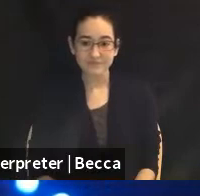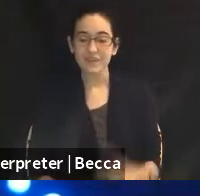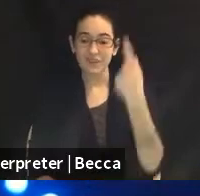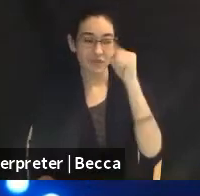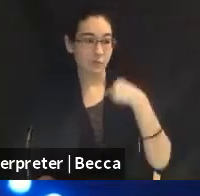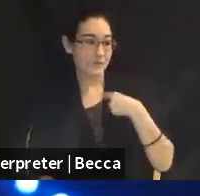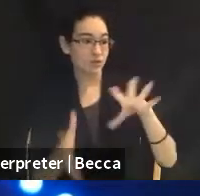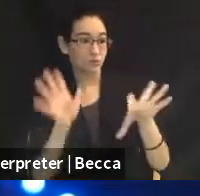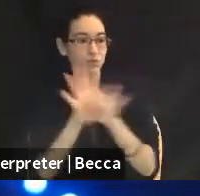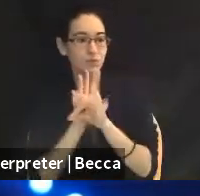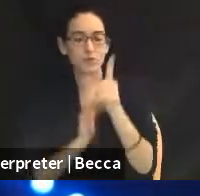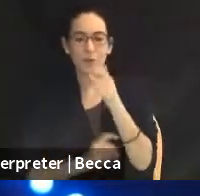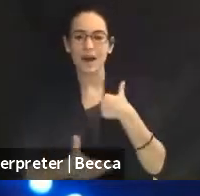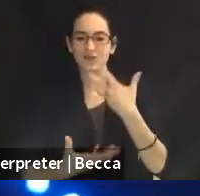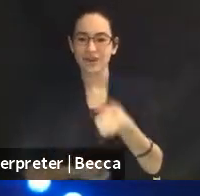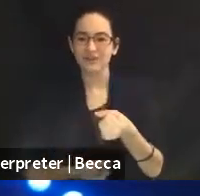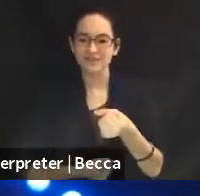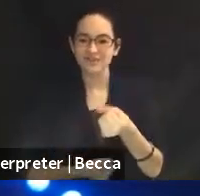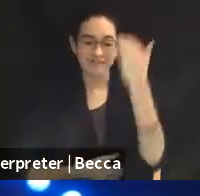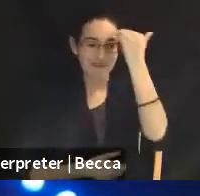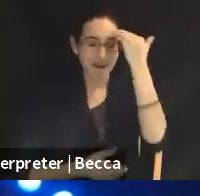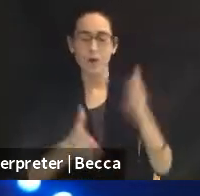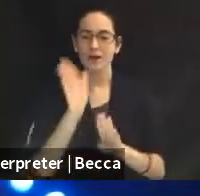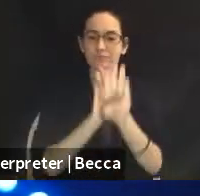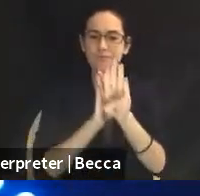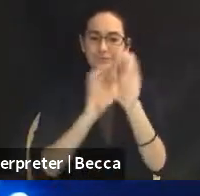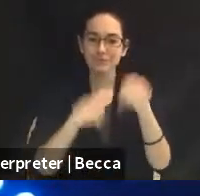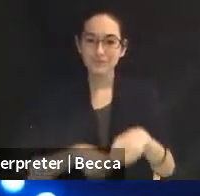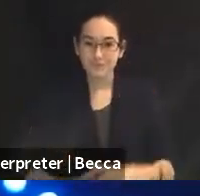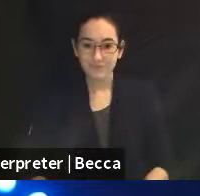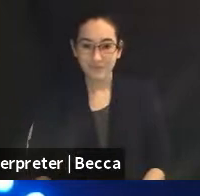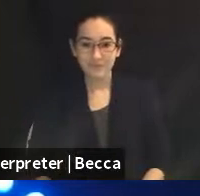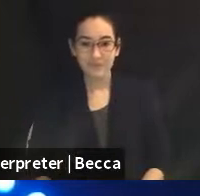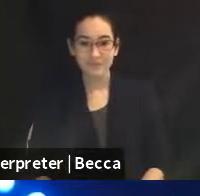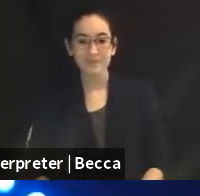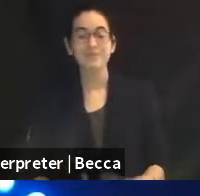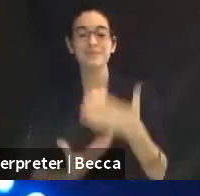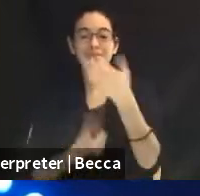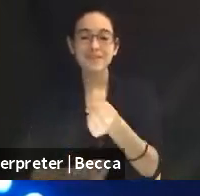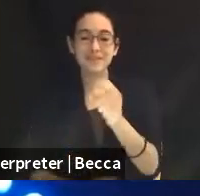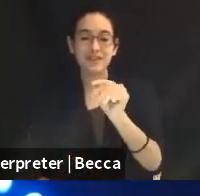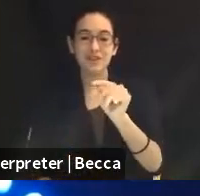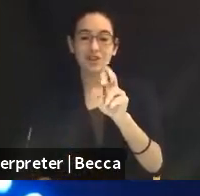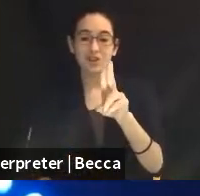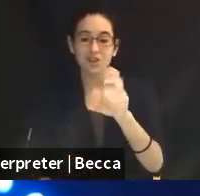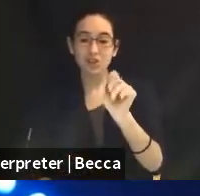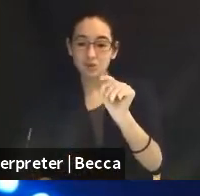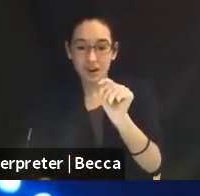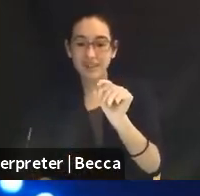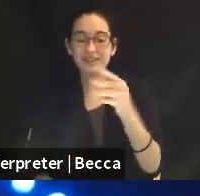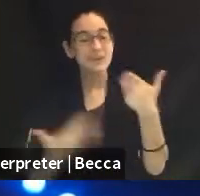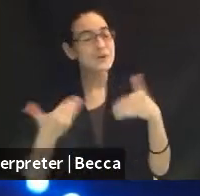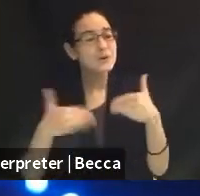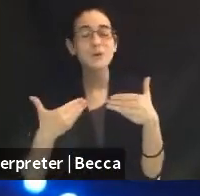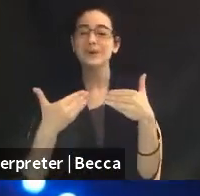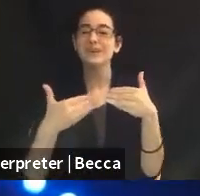to. I know that it can grow. It's a commodity. Trust is a commodity. Are we growing it? What do you do with your other commodities? What do you do with your money? What do you